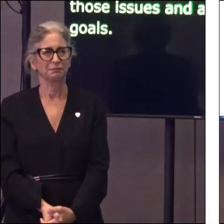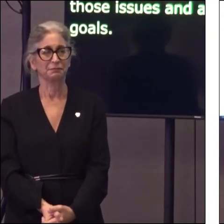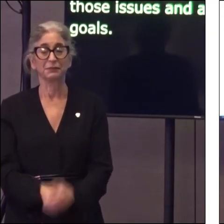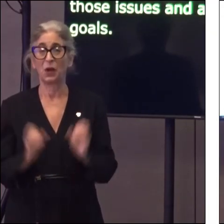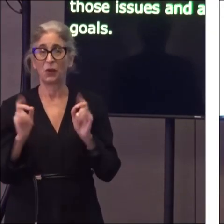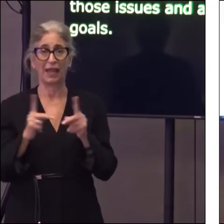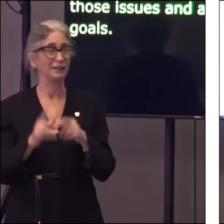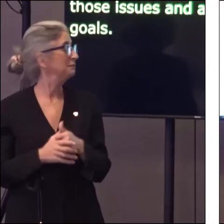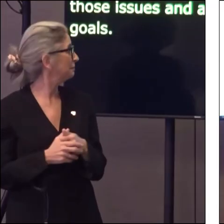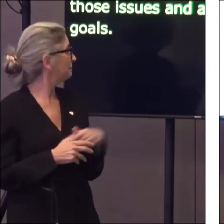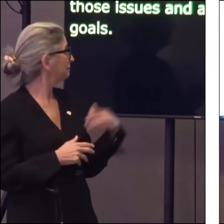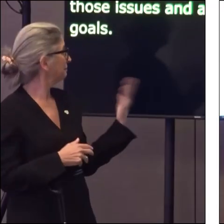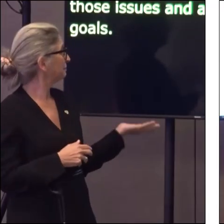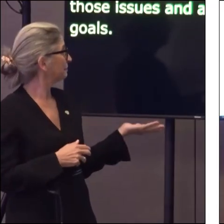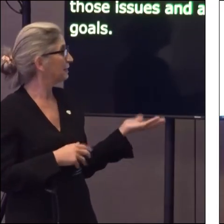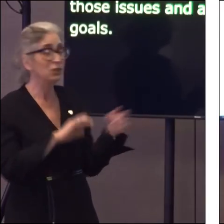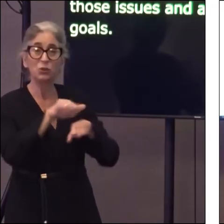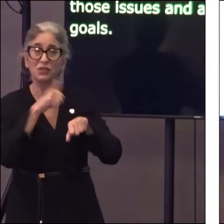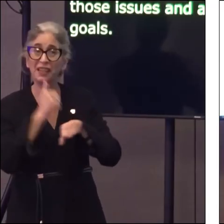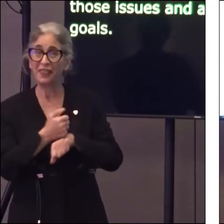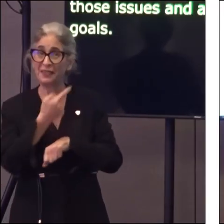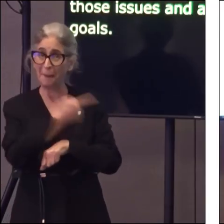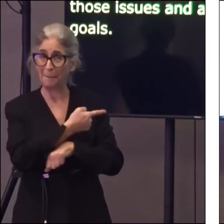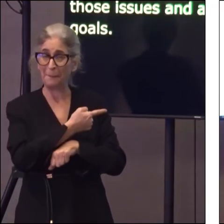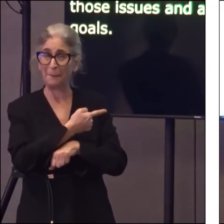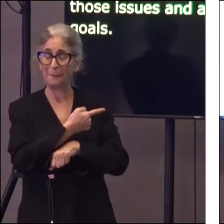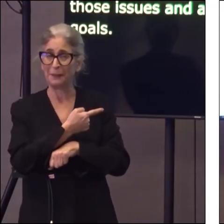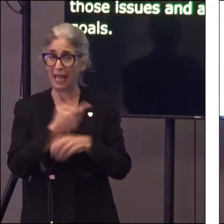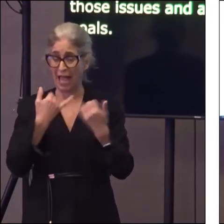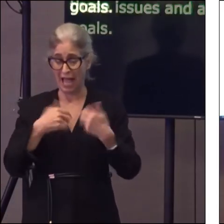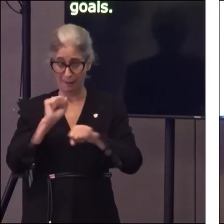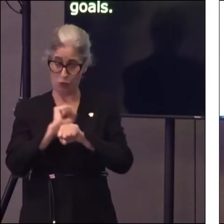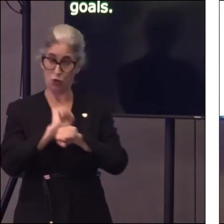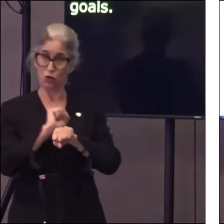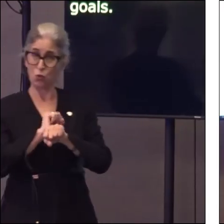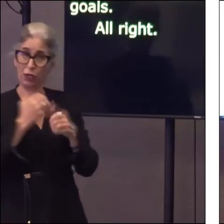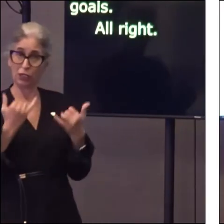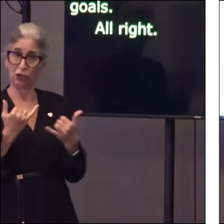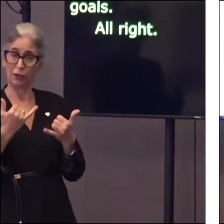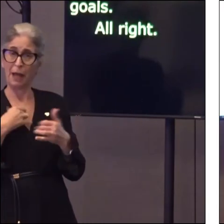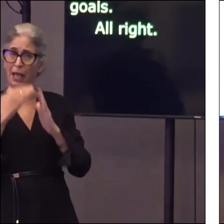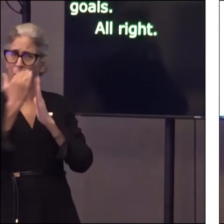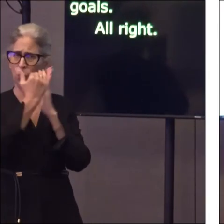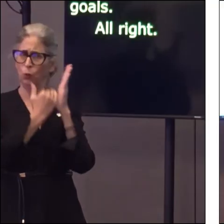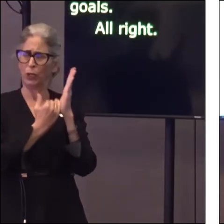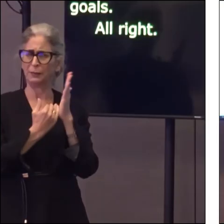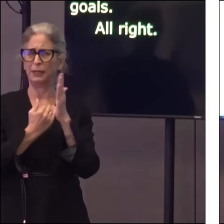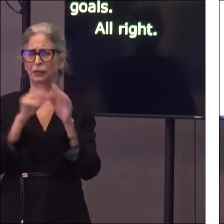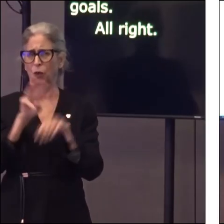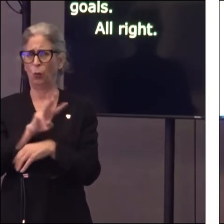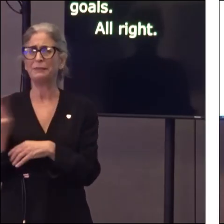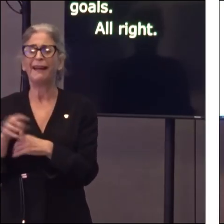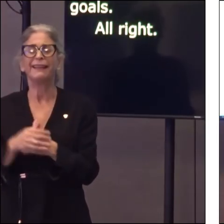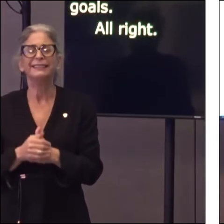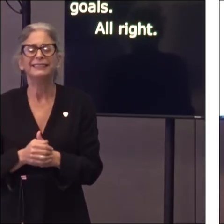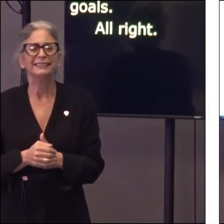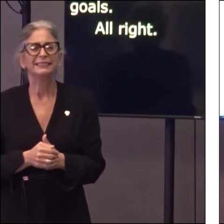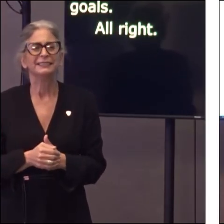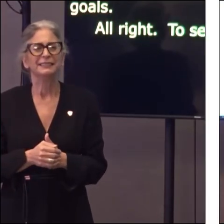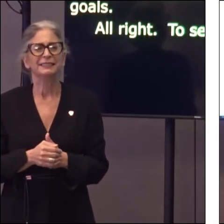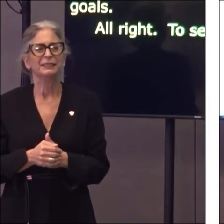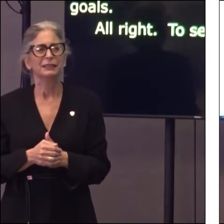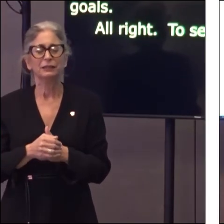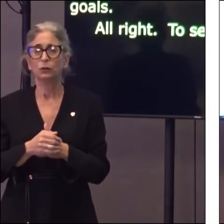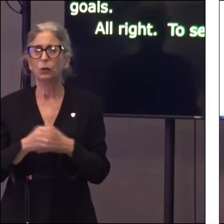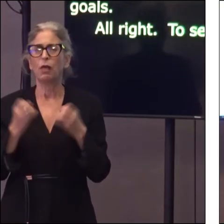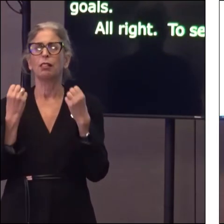All right. To set the stage, I am currently working on my recipes blog site with